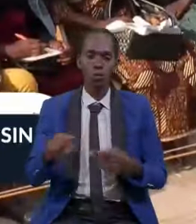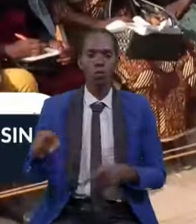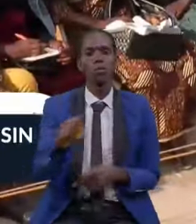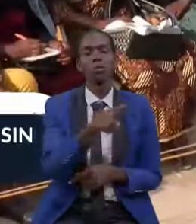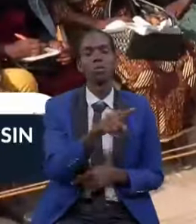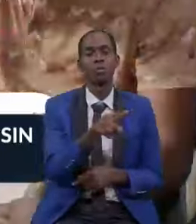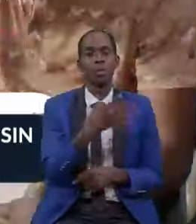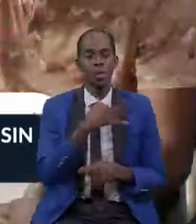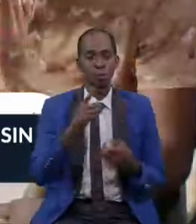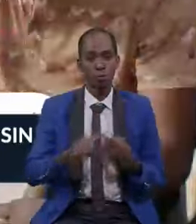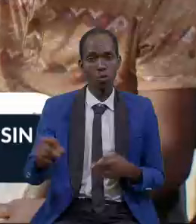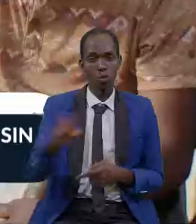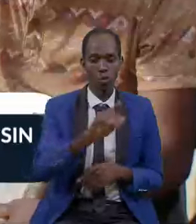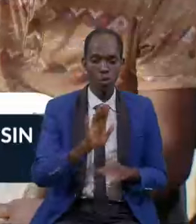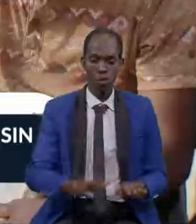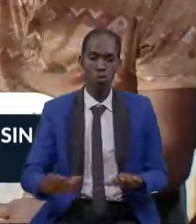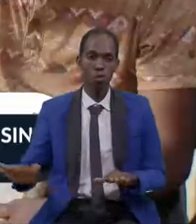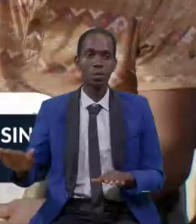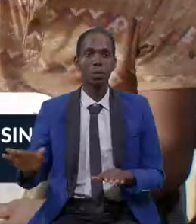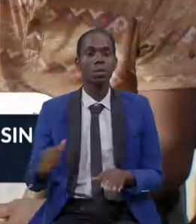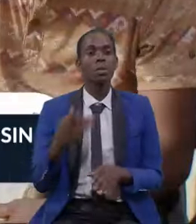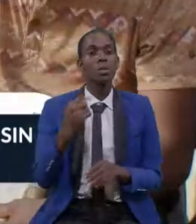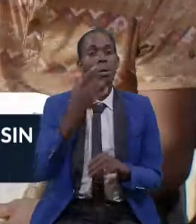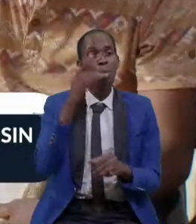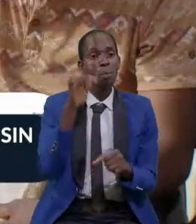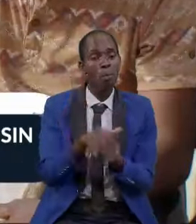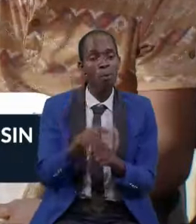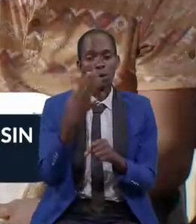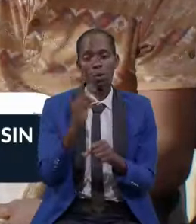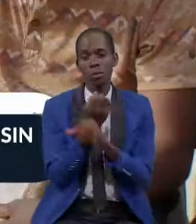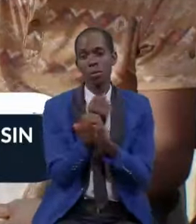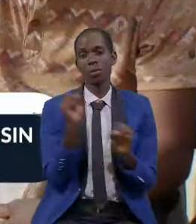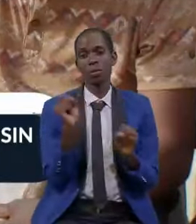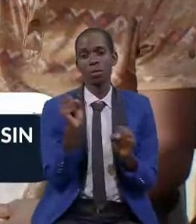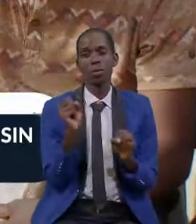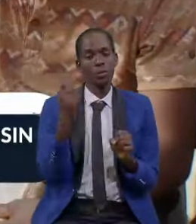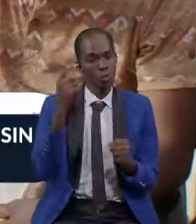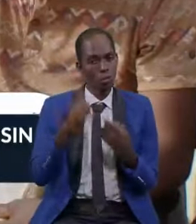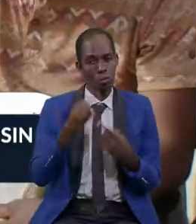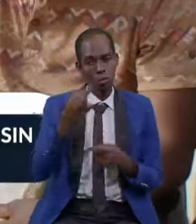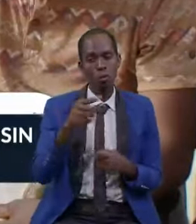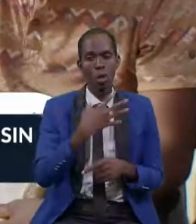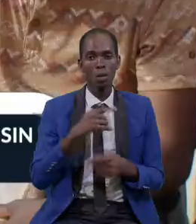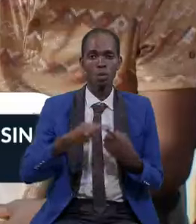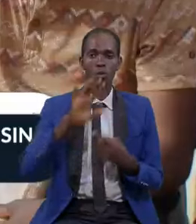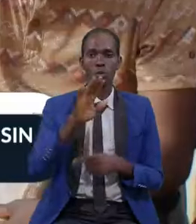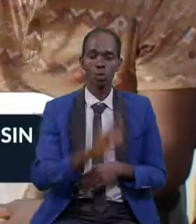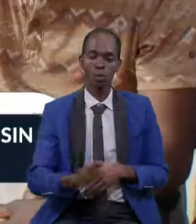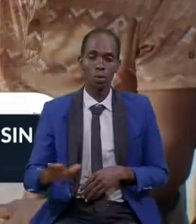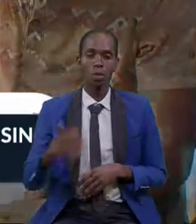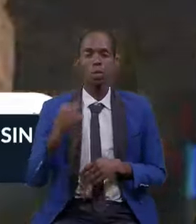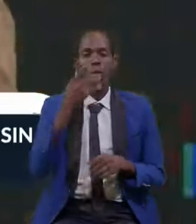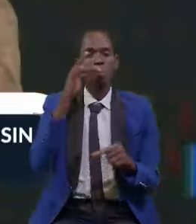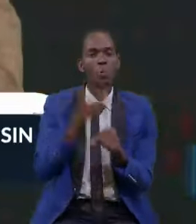your children. The promise of salvation unto you and your children. The promise of the peace